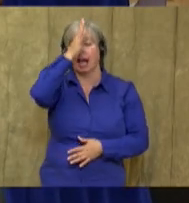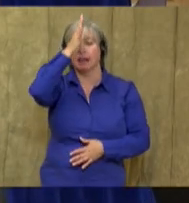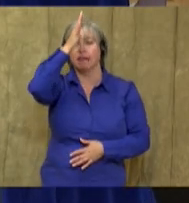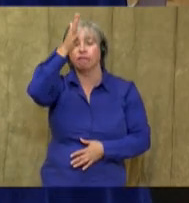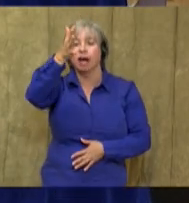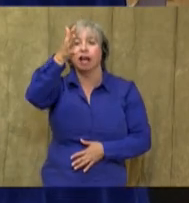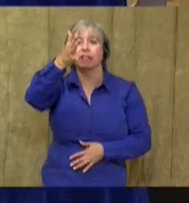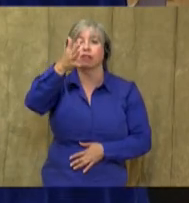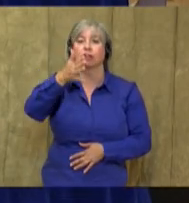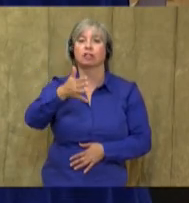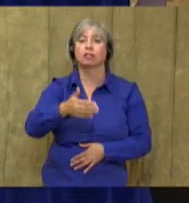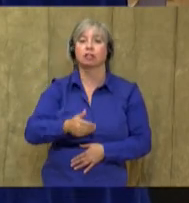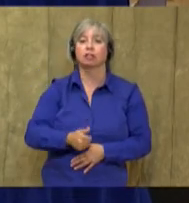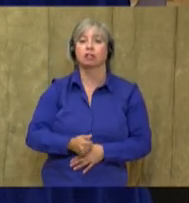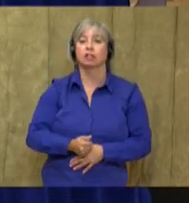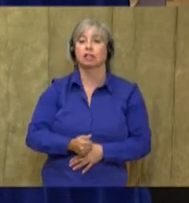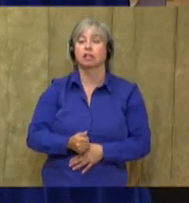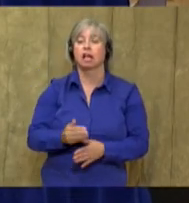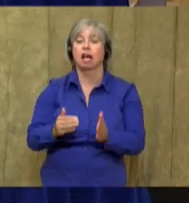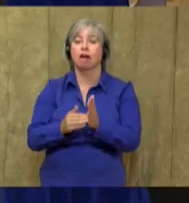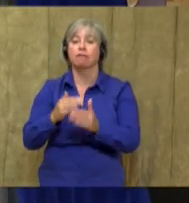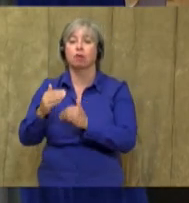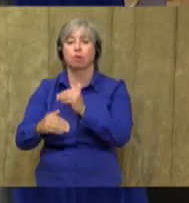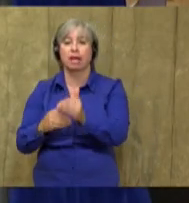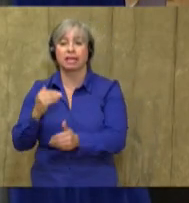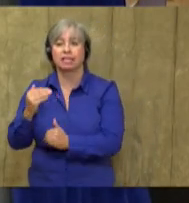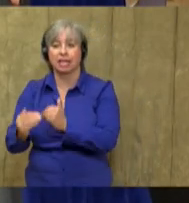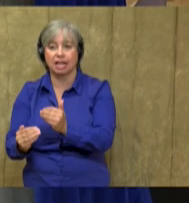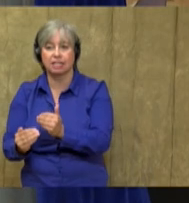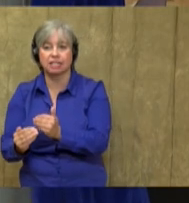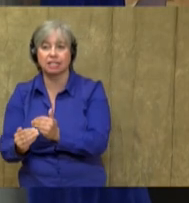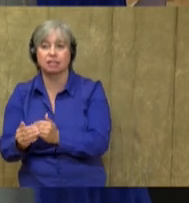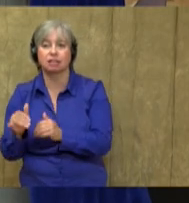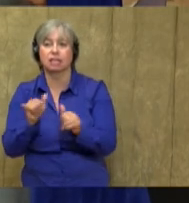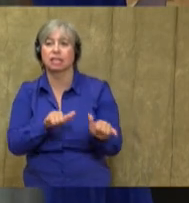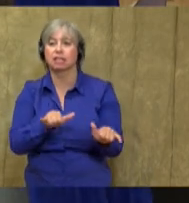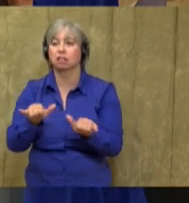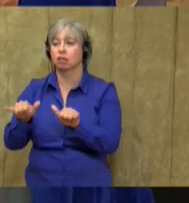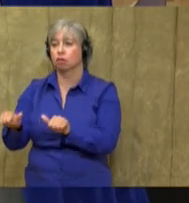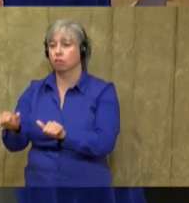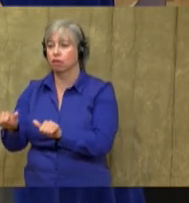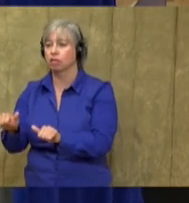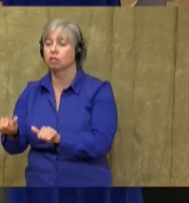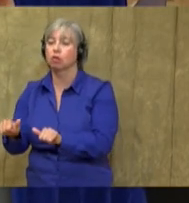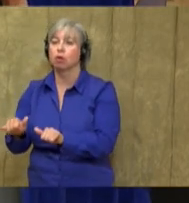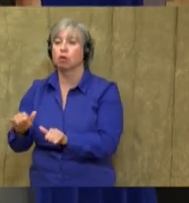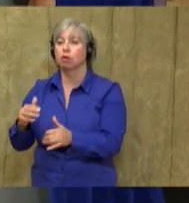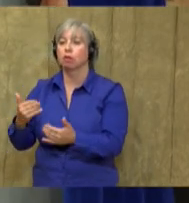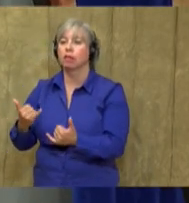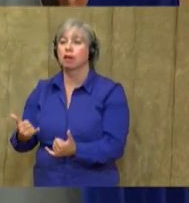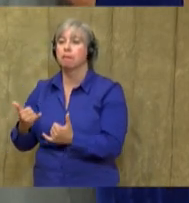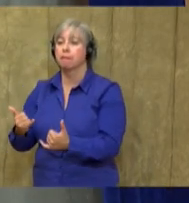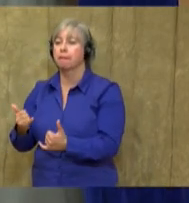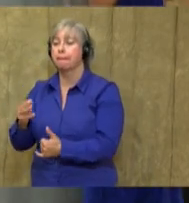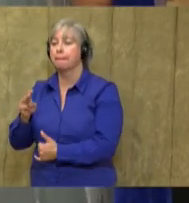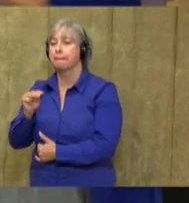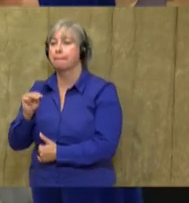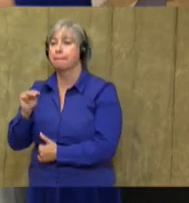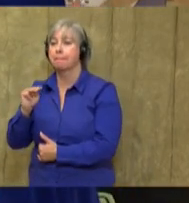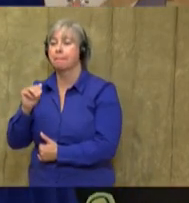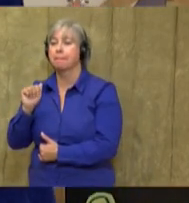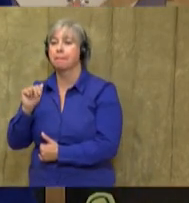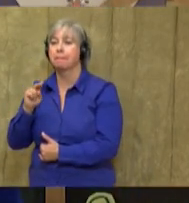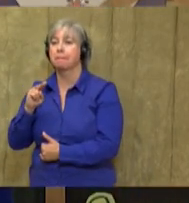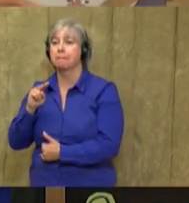So if you know what a godfather, if you're talking about, it's almost like the modern day mafia. And if you talk about the